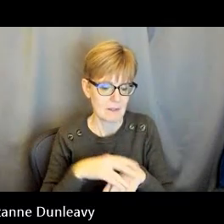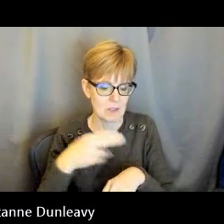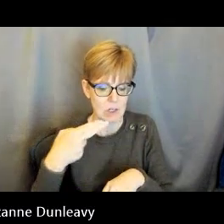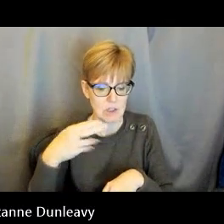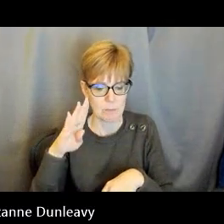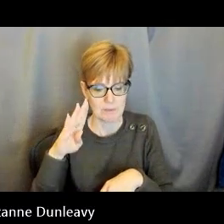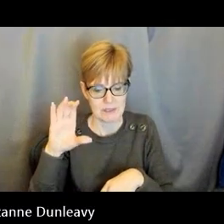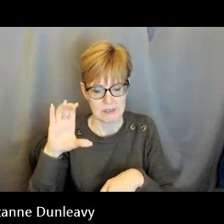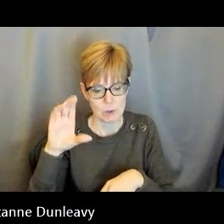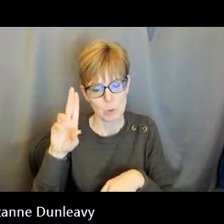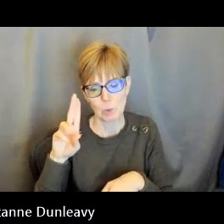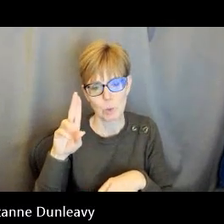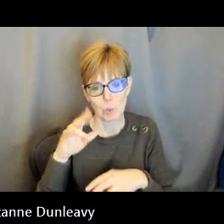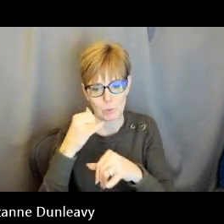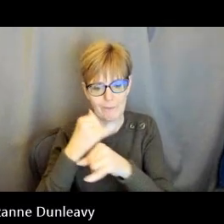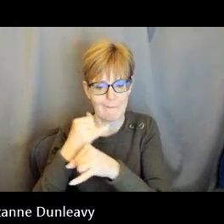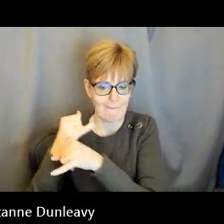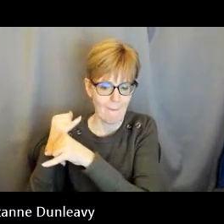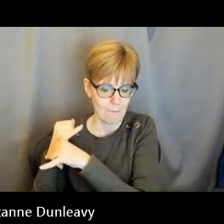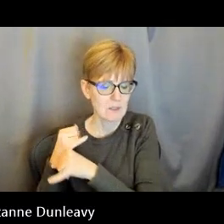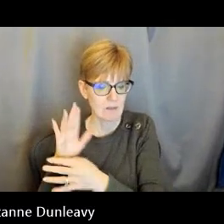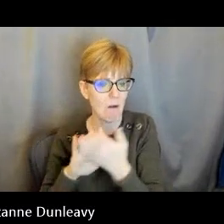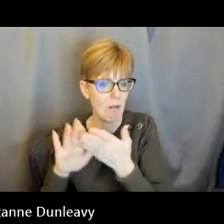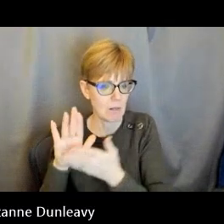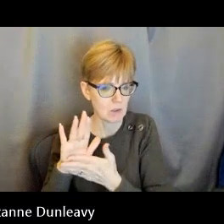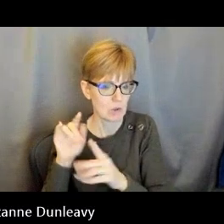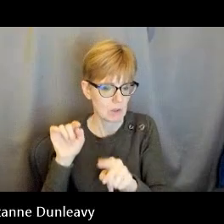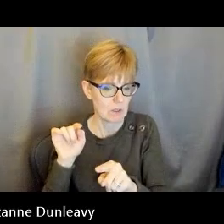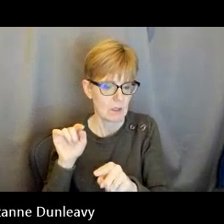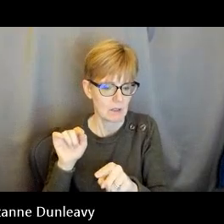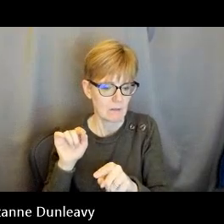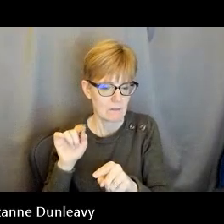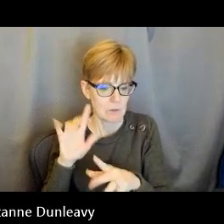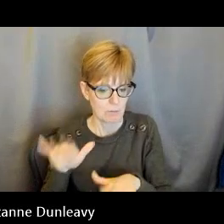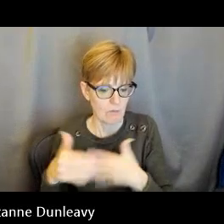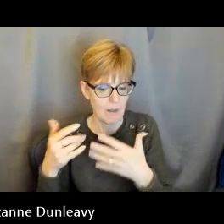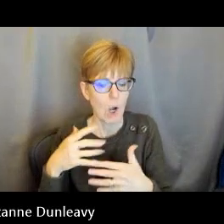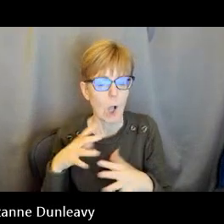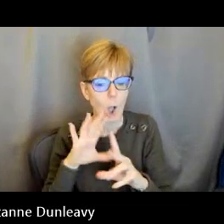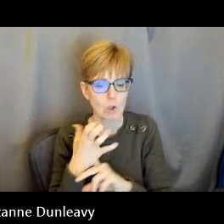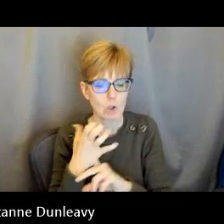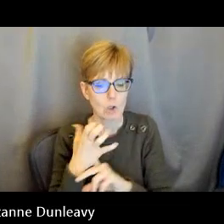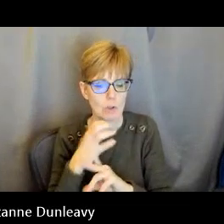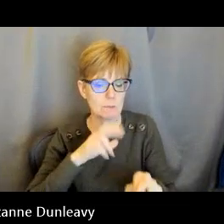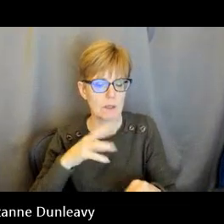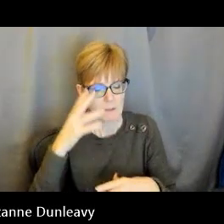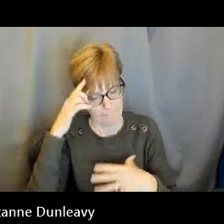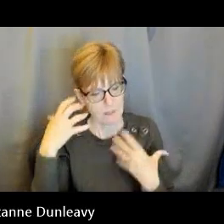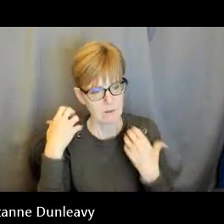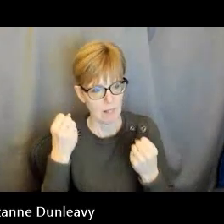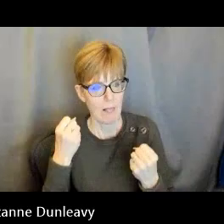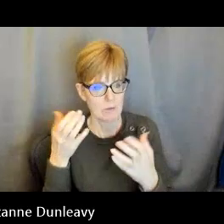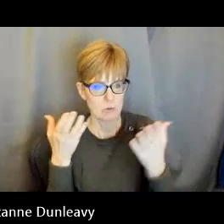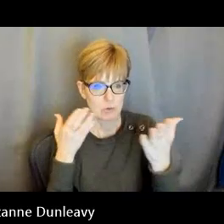campuses to provide access to mental health, but culturally responsive mental health services to communities that would not normally have access to that